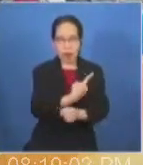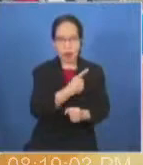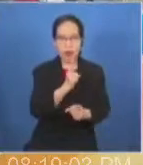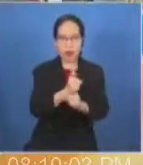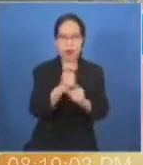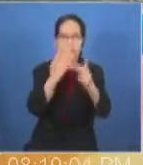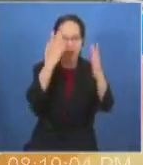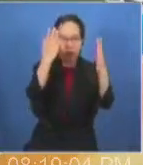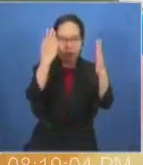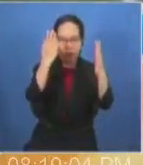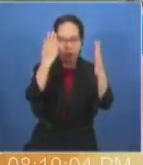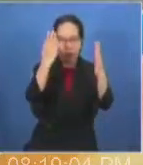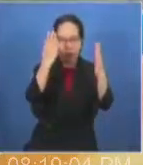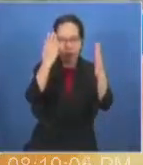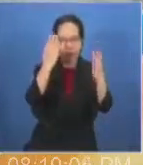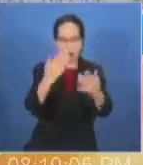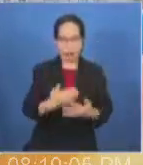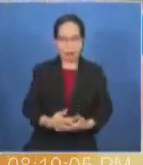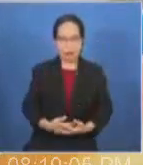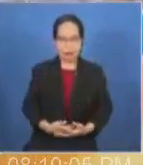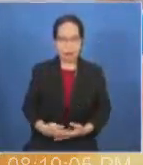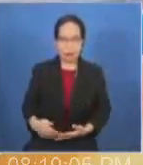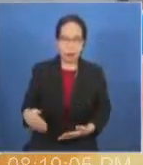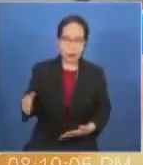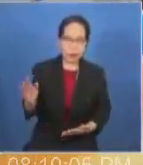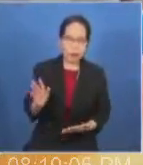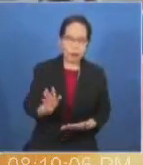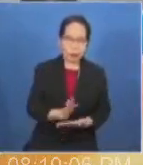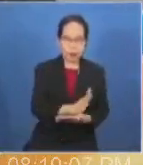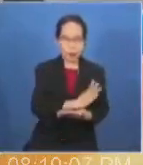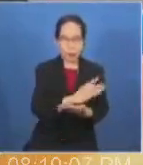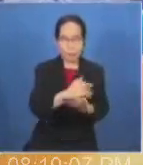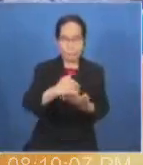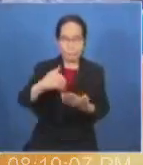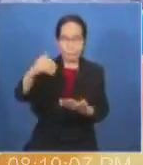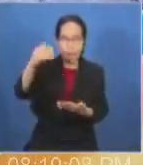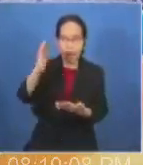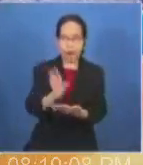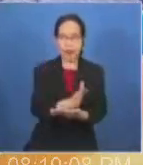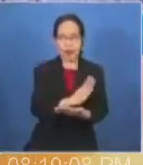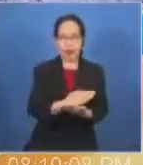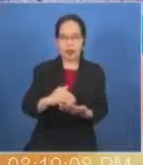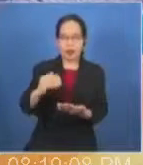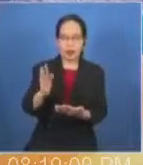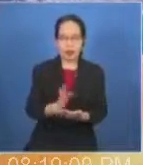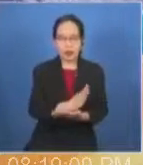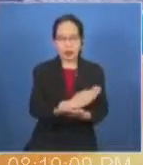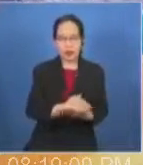truly thankful.